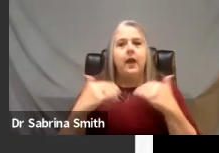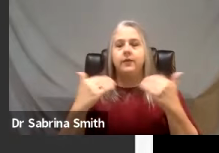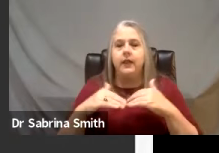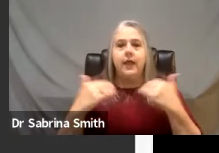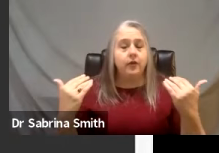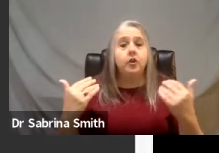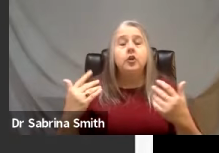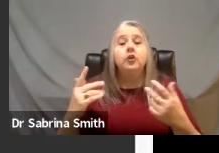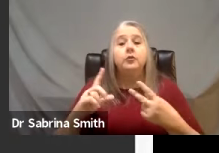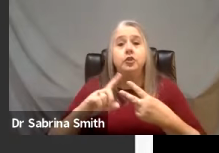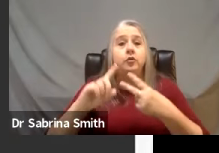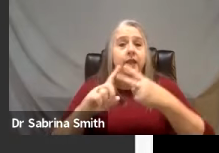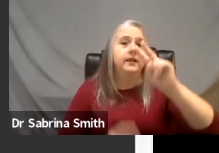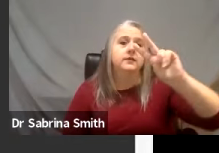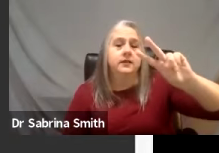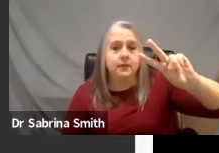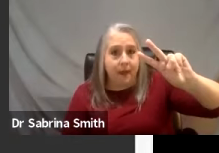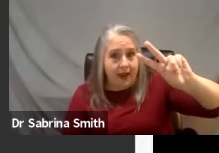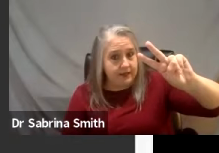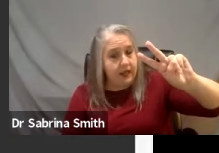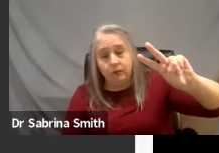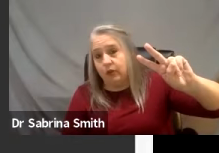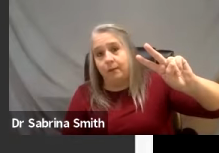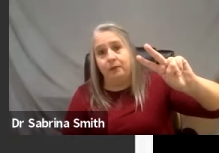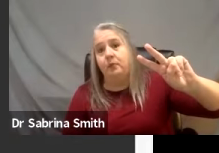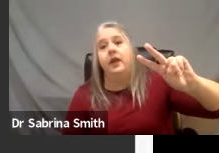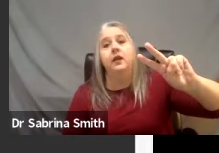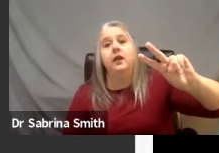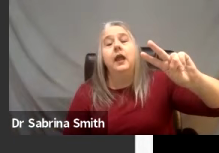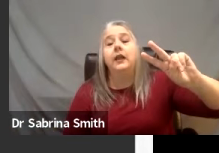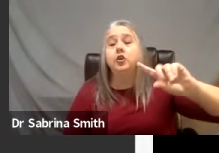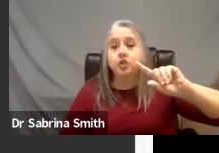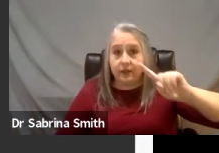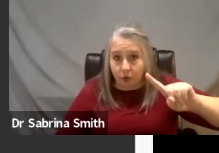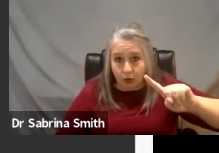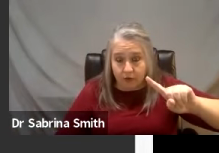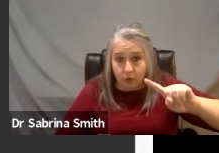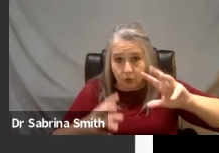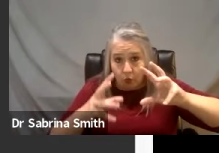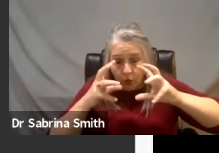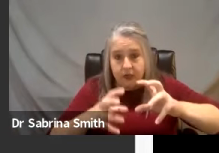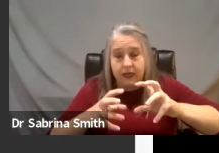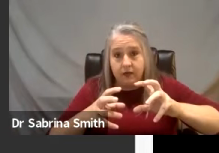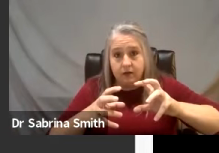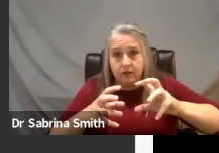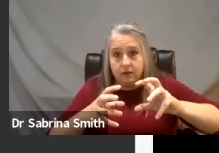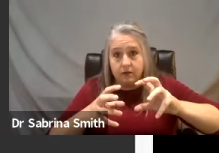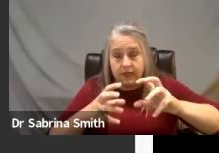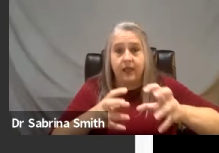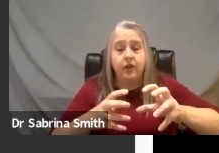not allowed, not allowed. 2 things is the max that I will let people pick. And usually if we're